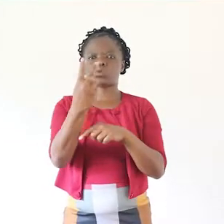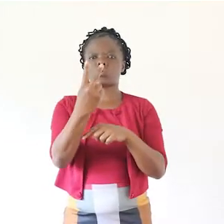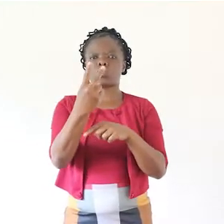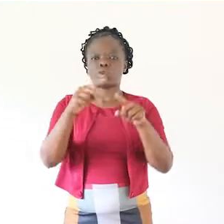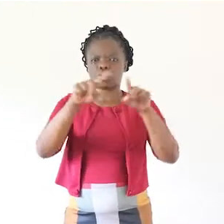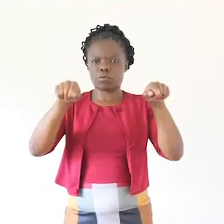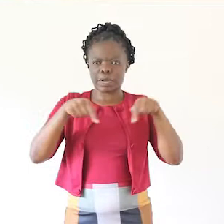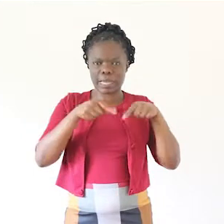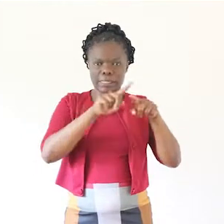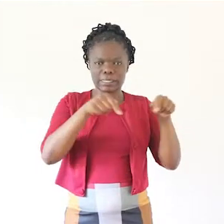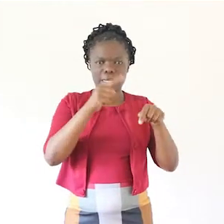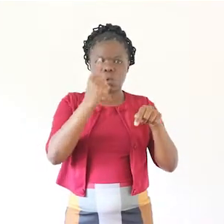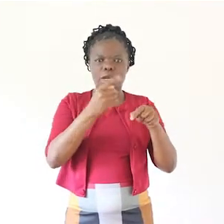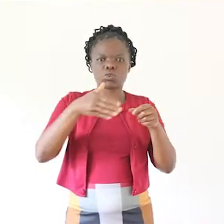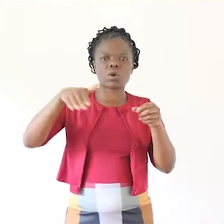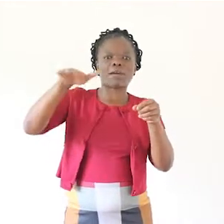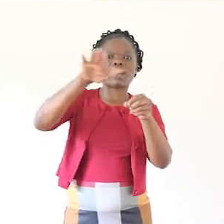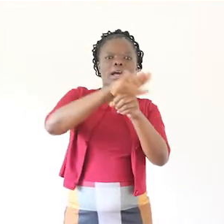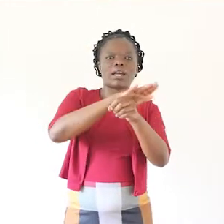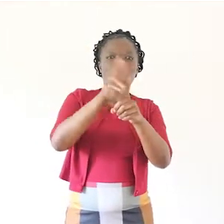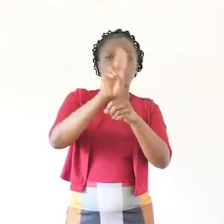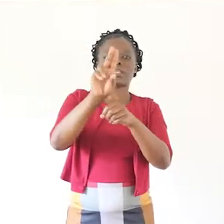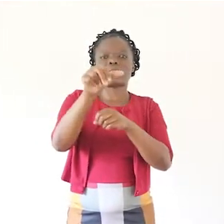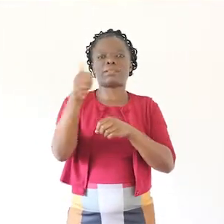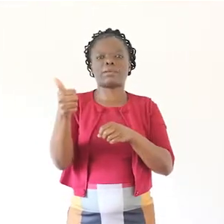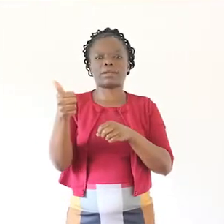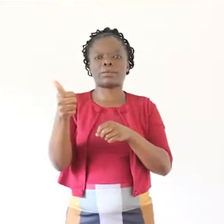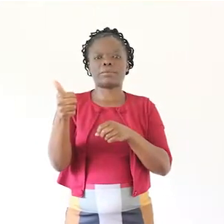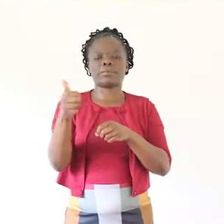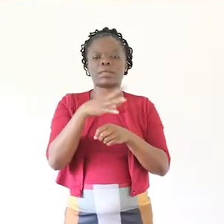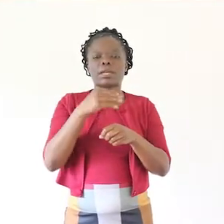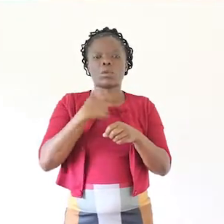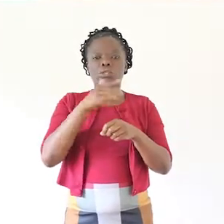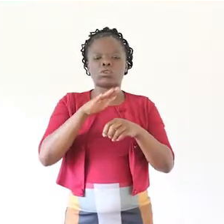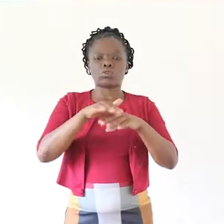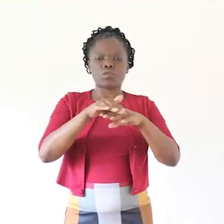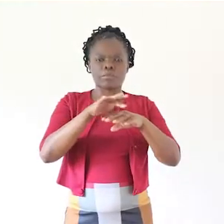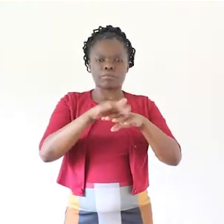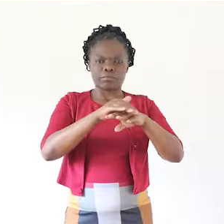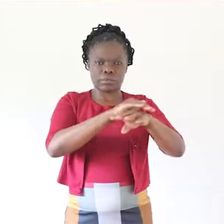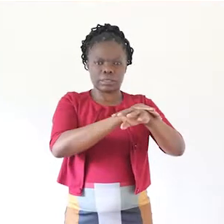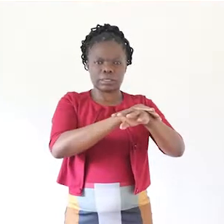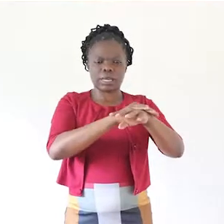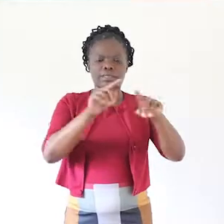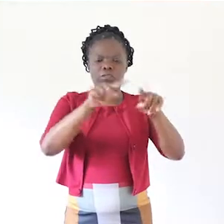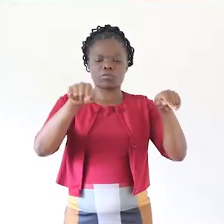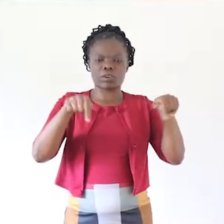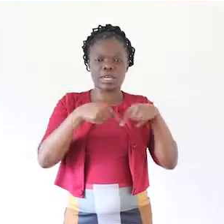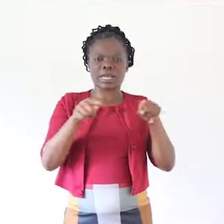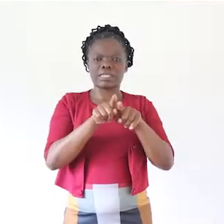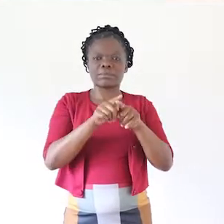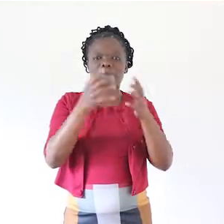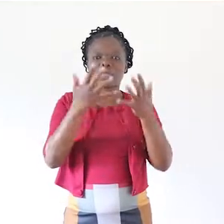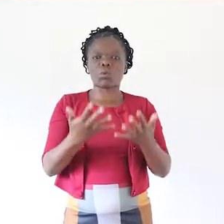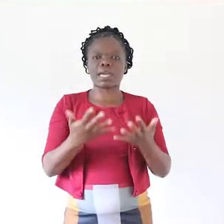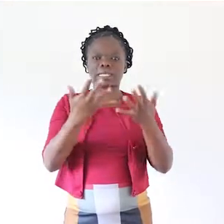so that we cover using the other one. And I want you to feel the size of the sufuria, and you can feel the weight